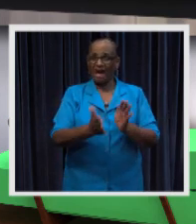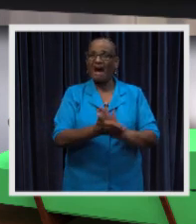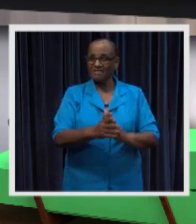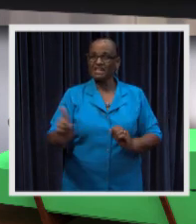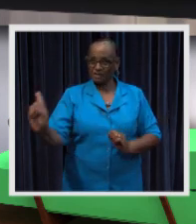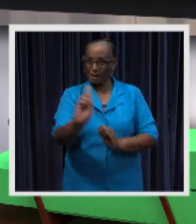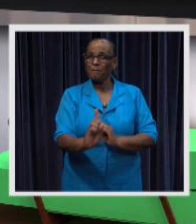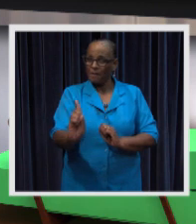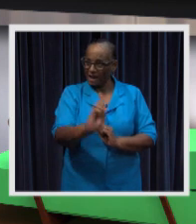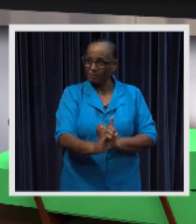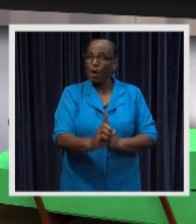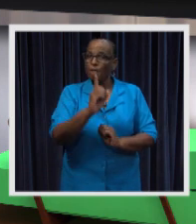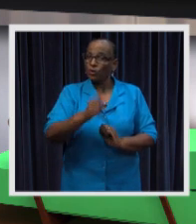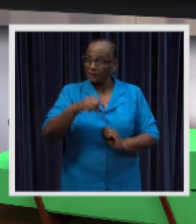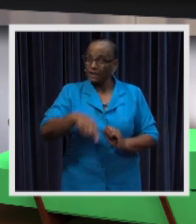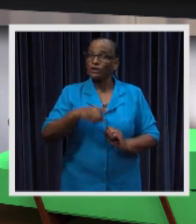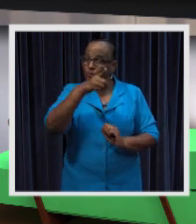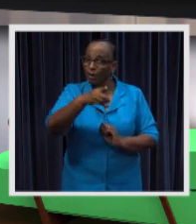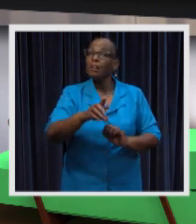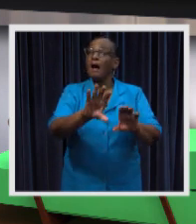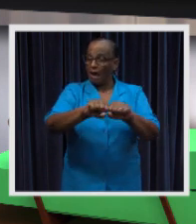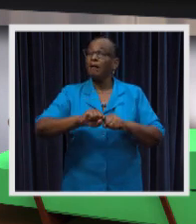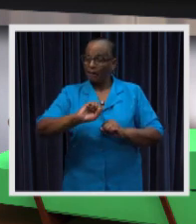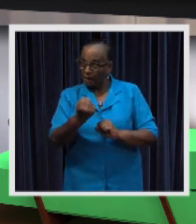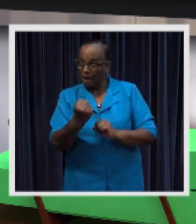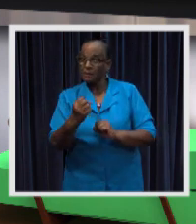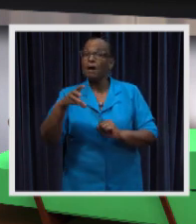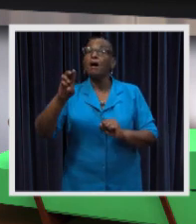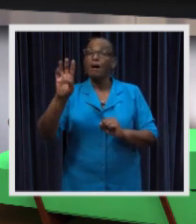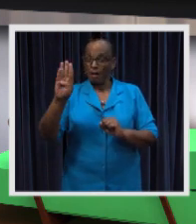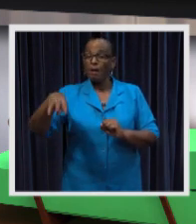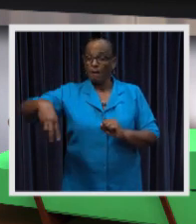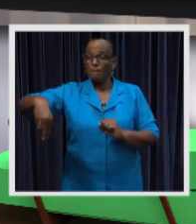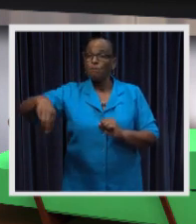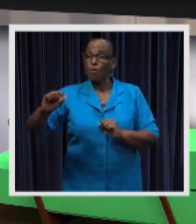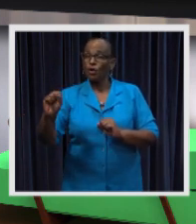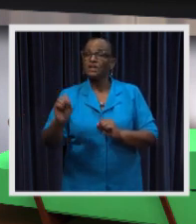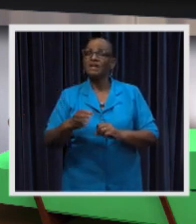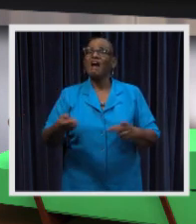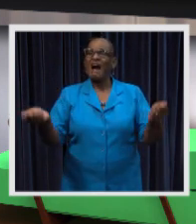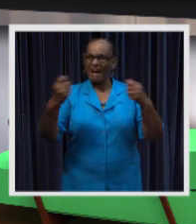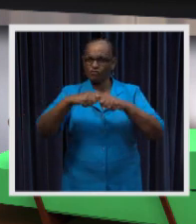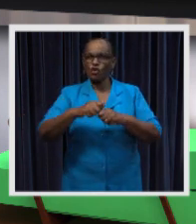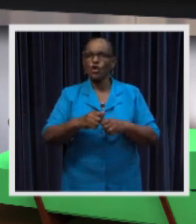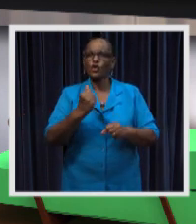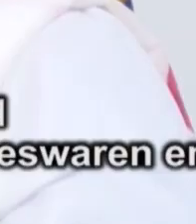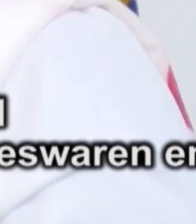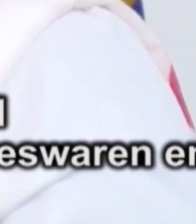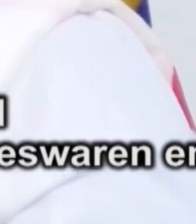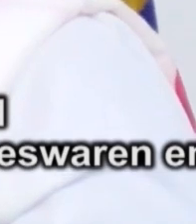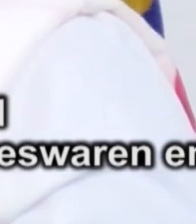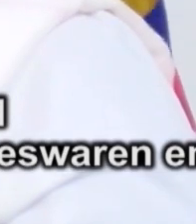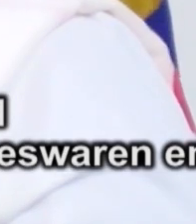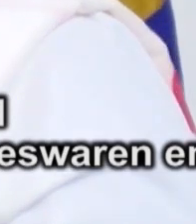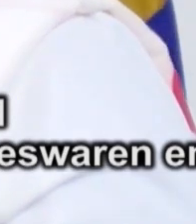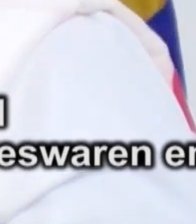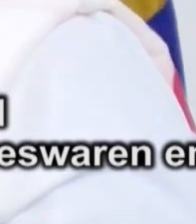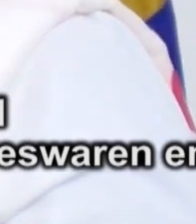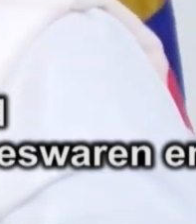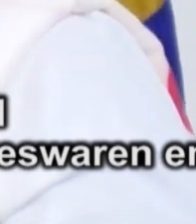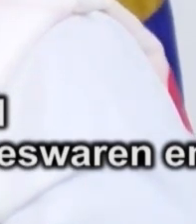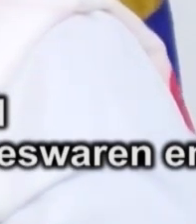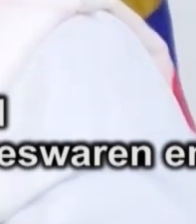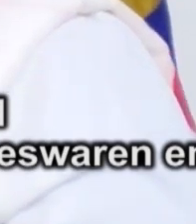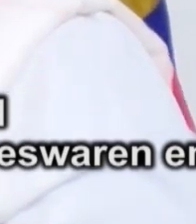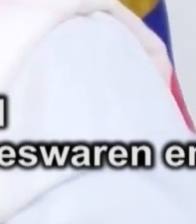Suriname, this goal should be achieved, Mottley stated yesterday at the conclusion of her visit. This